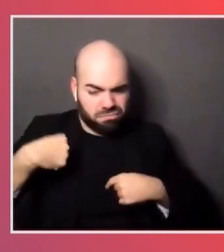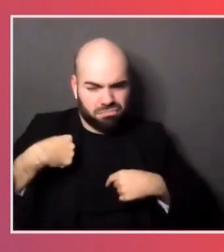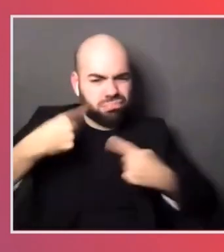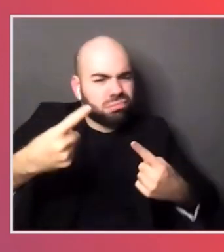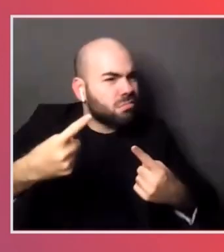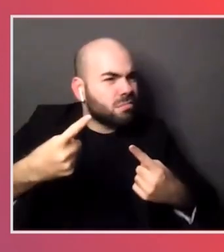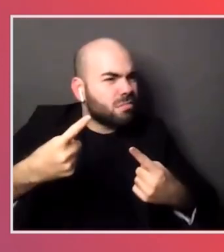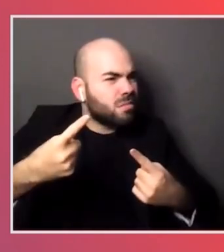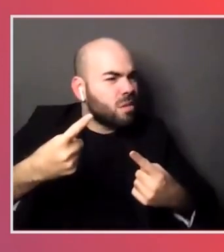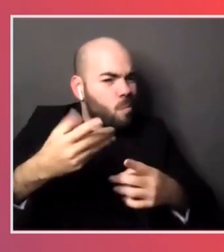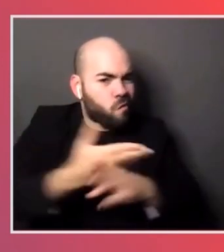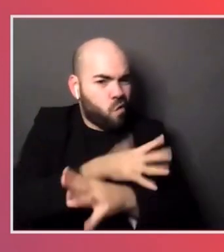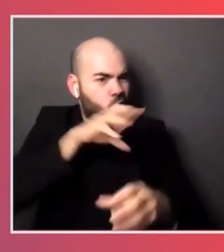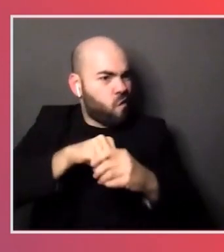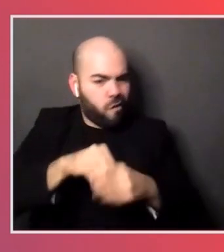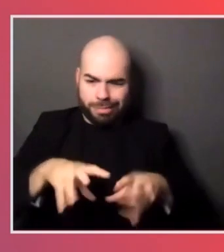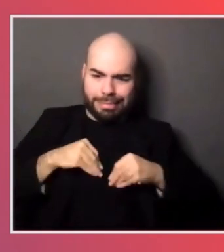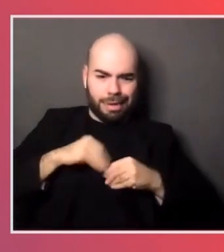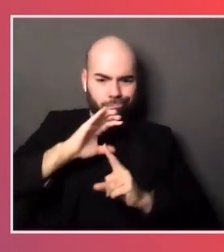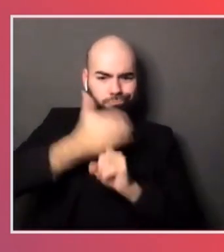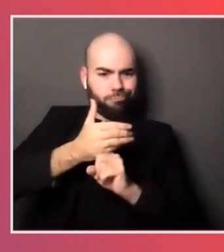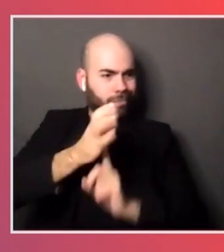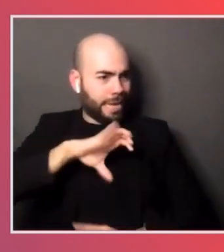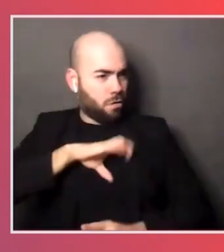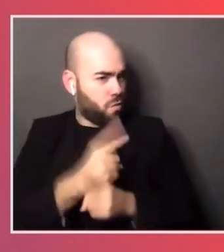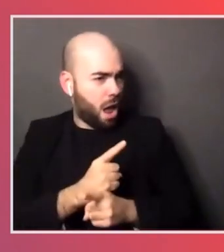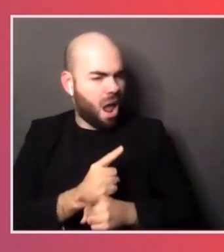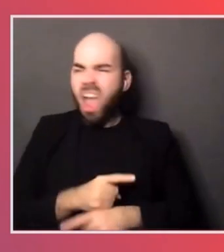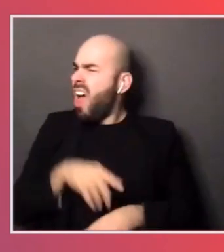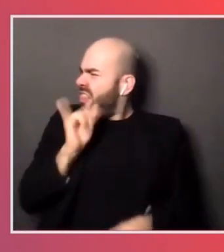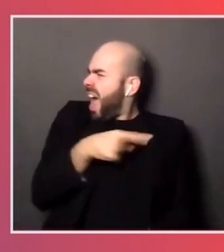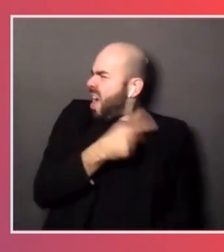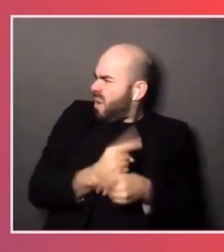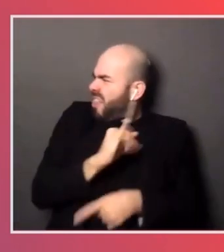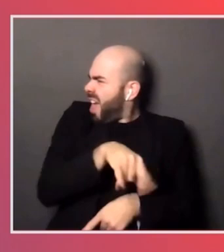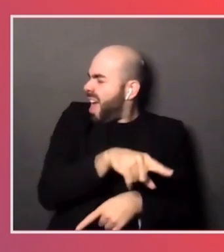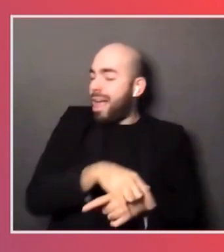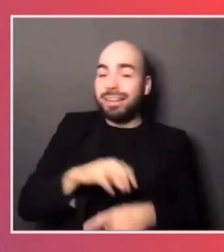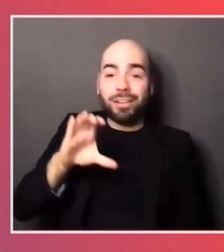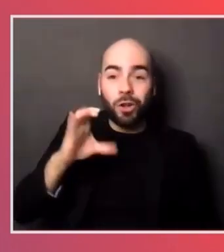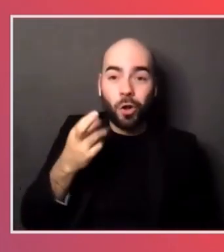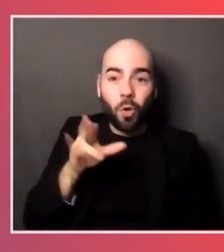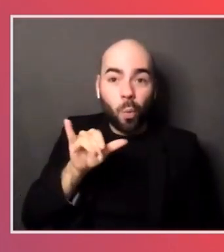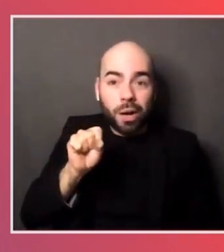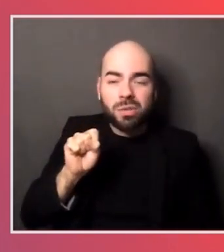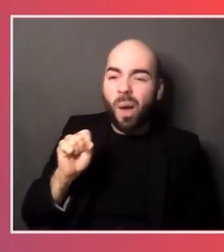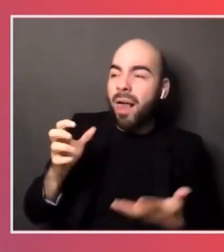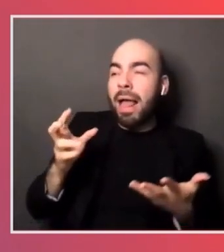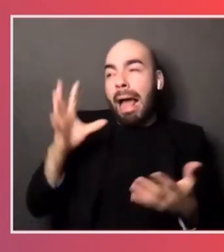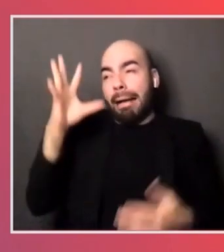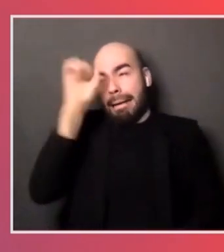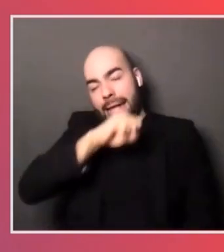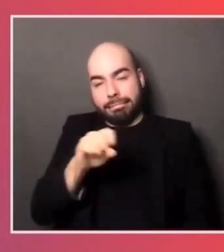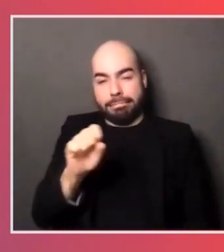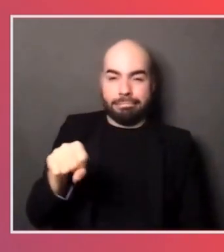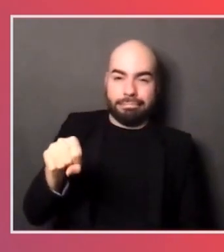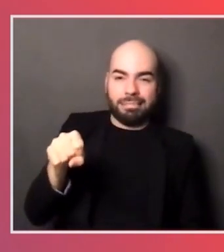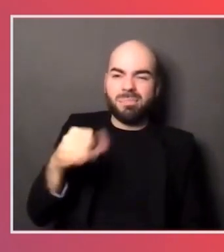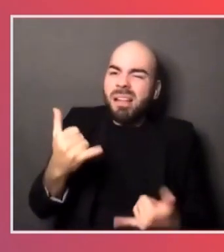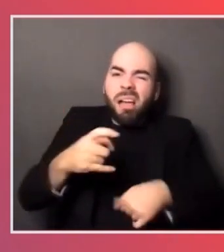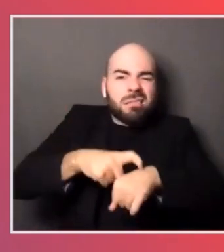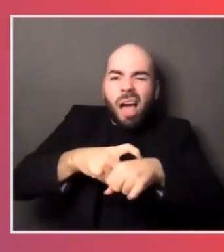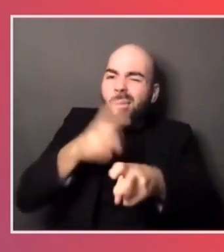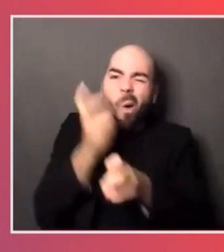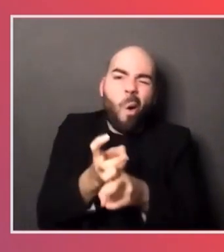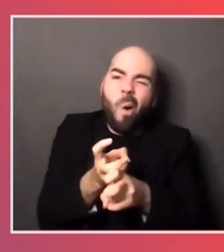Sure. I mean, you know, I suppose, I mean, it's tough right now because, you know, I have strong political opinions,